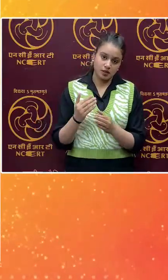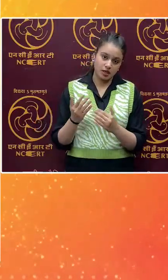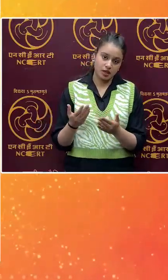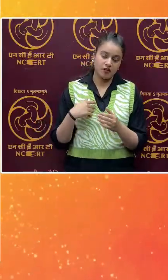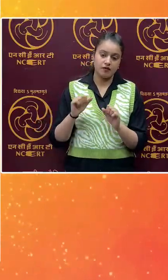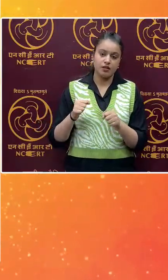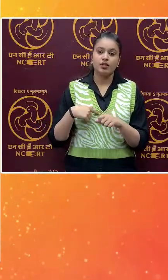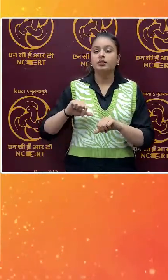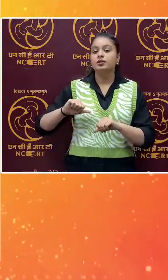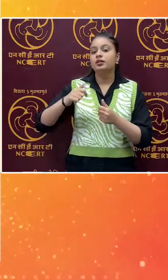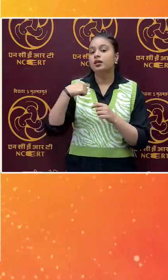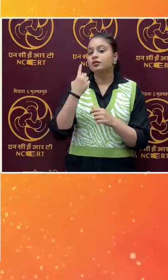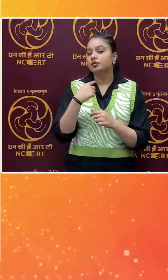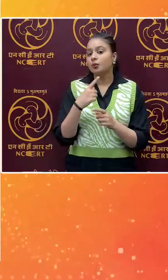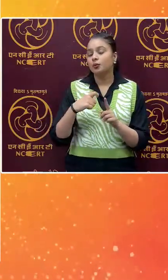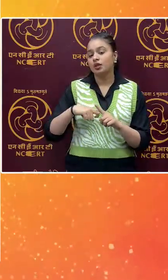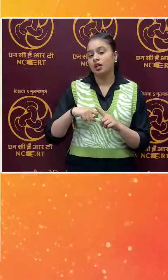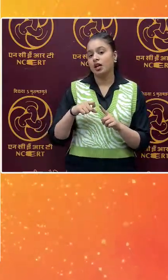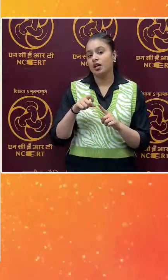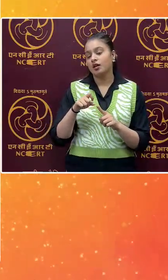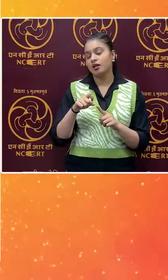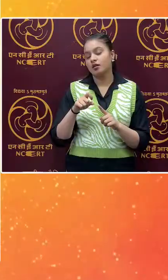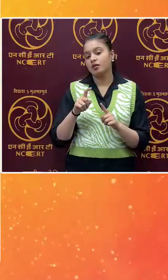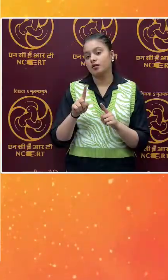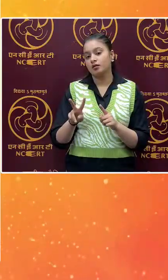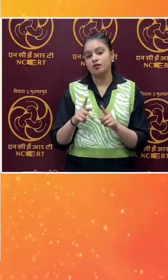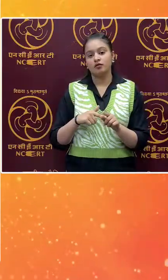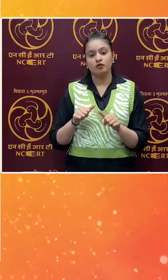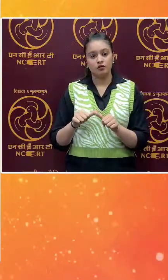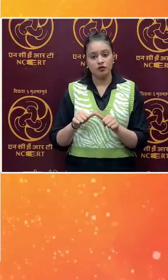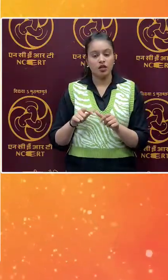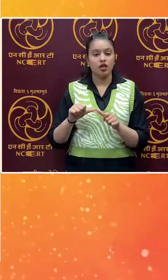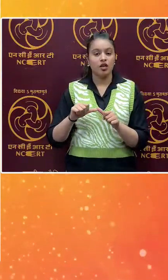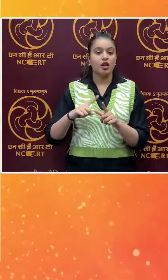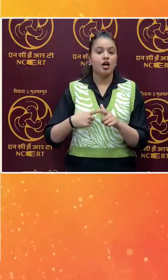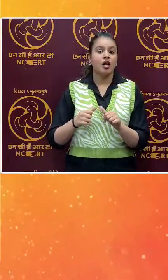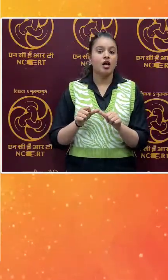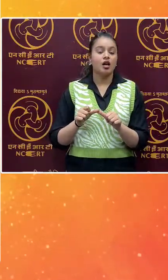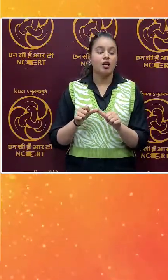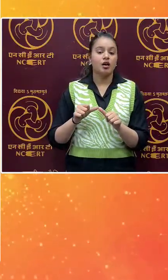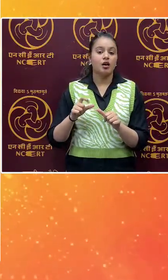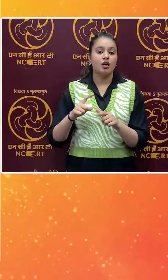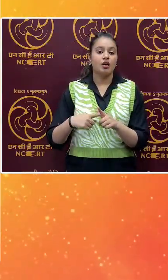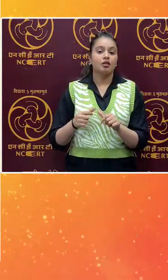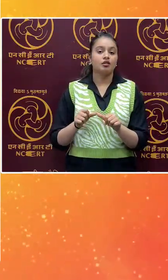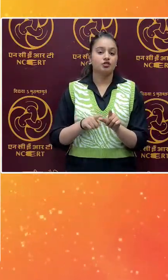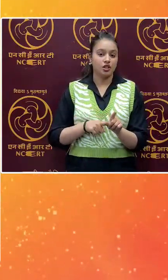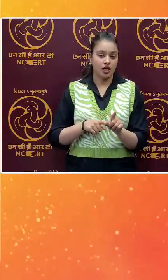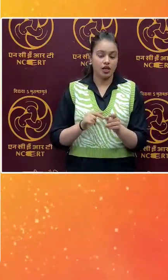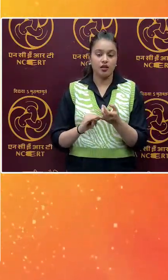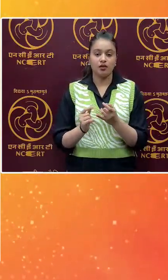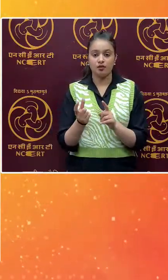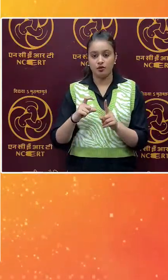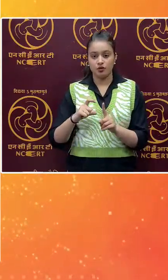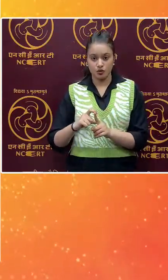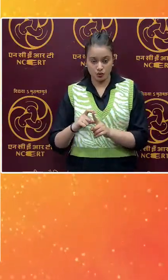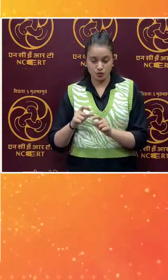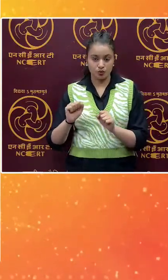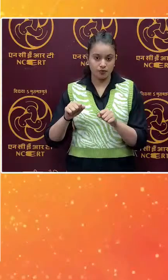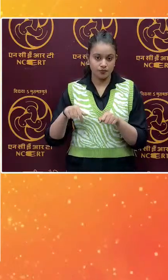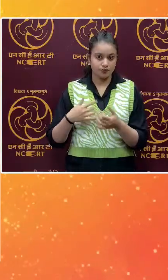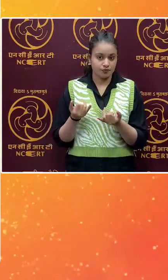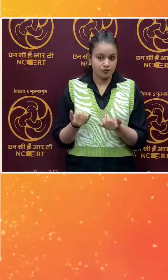who succeeds K. Vijayaraghavan? Ajay Sood, who joined BRC training school, 16th batch. Ajay incidentally